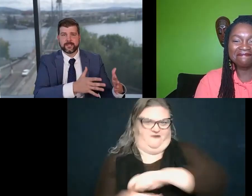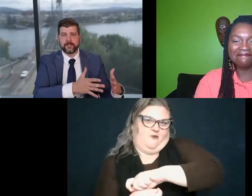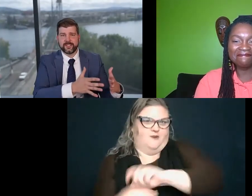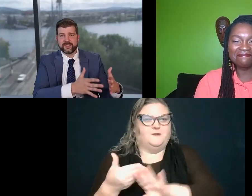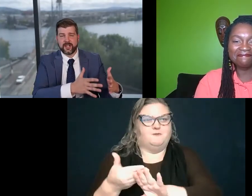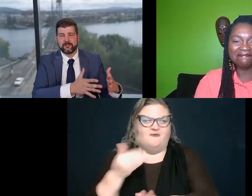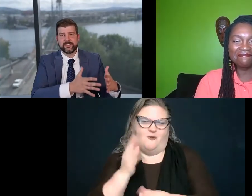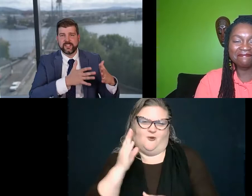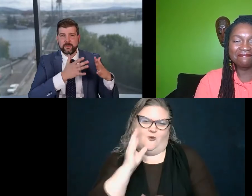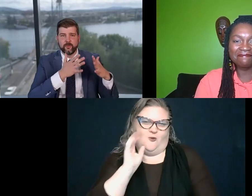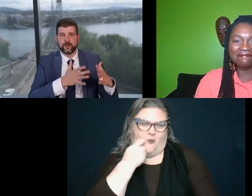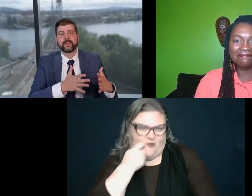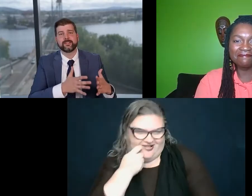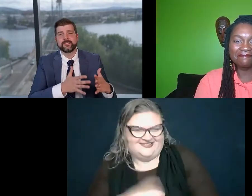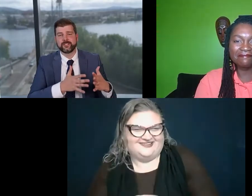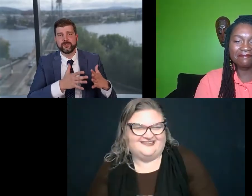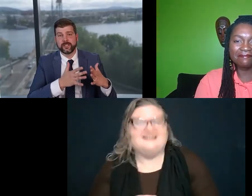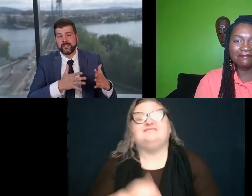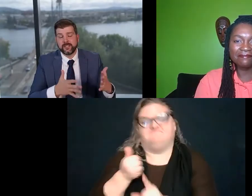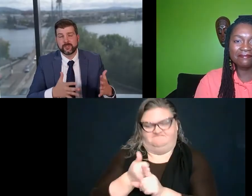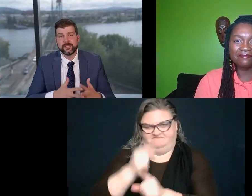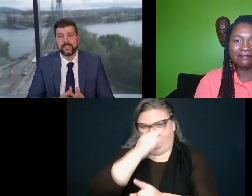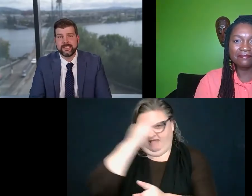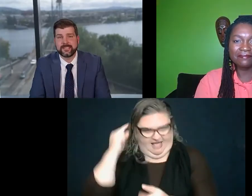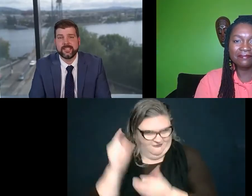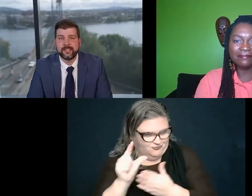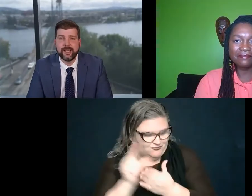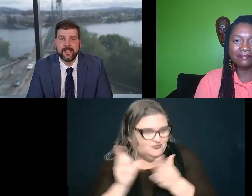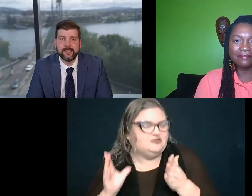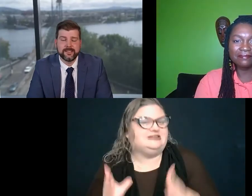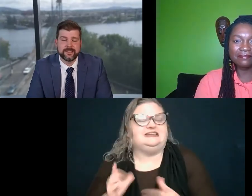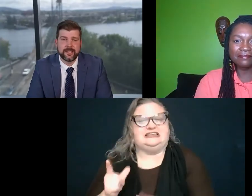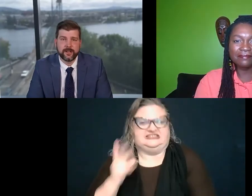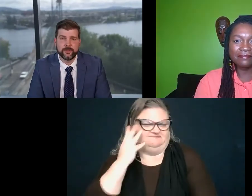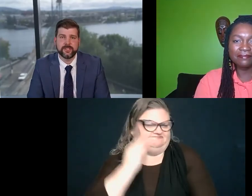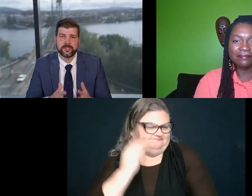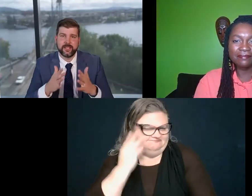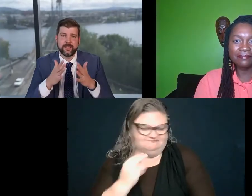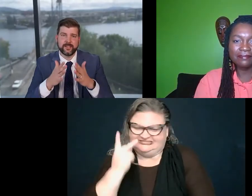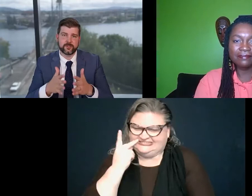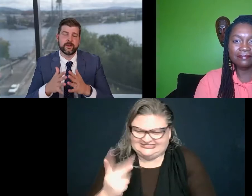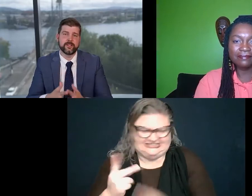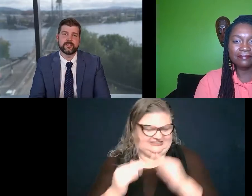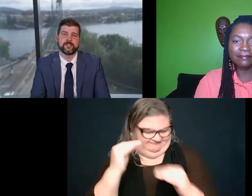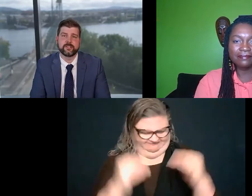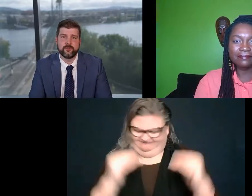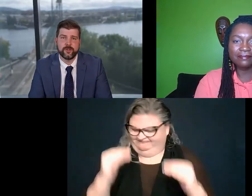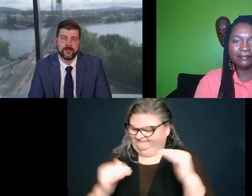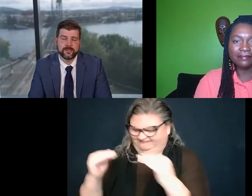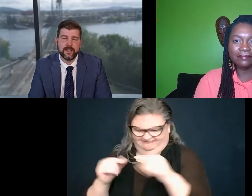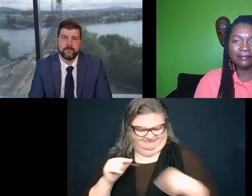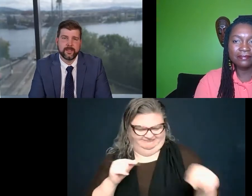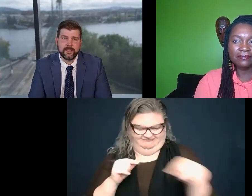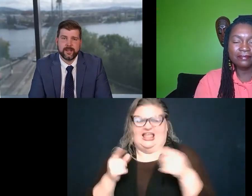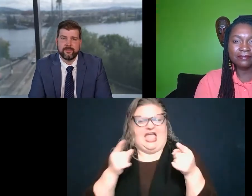Black attorney in this office. He's been working on these issues and truly he's seen these inequities and disparities in our system for a